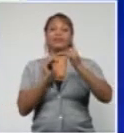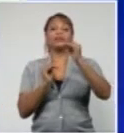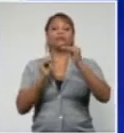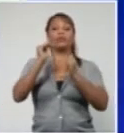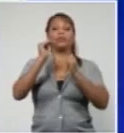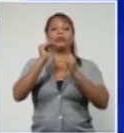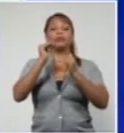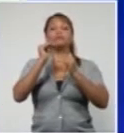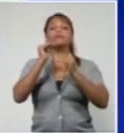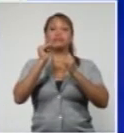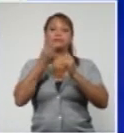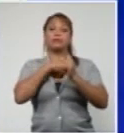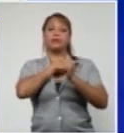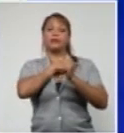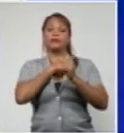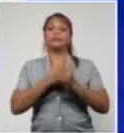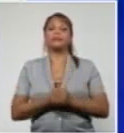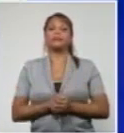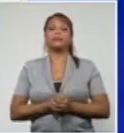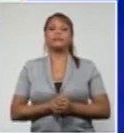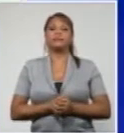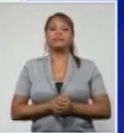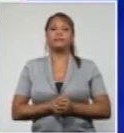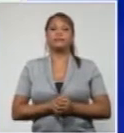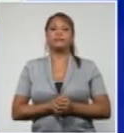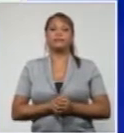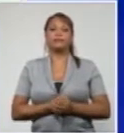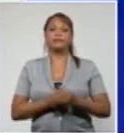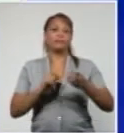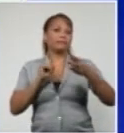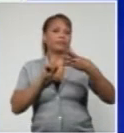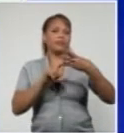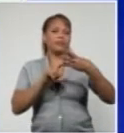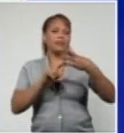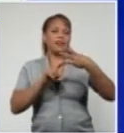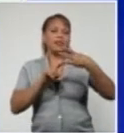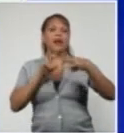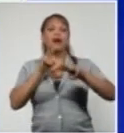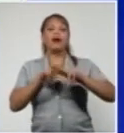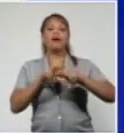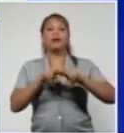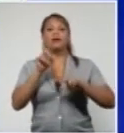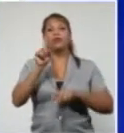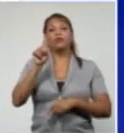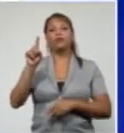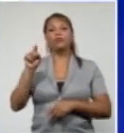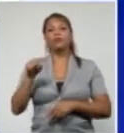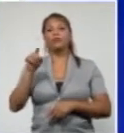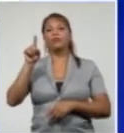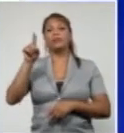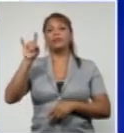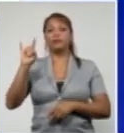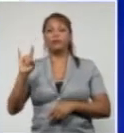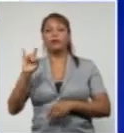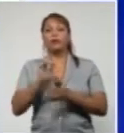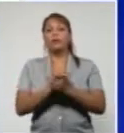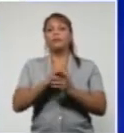Mayabeque 2.08, Artemisa 0.97, Villa